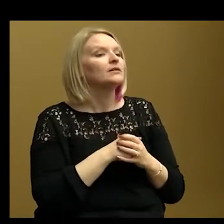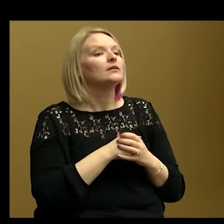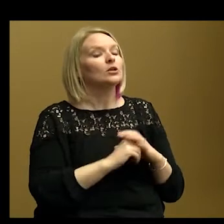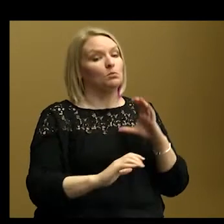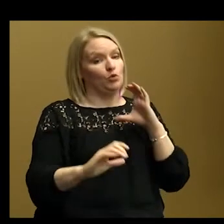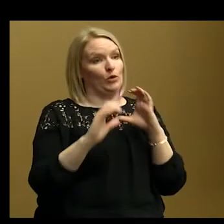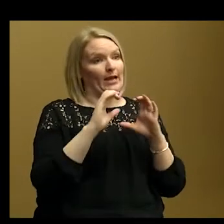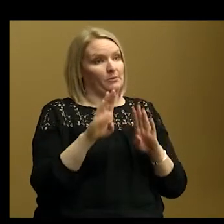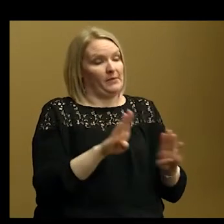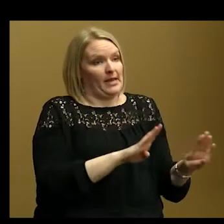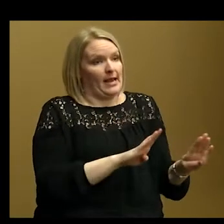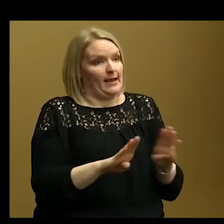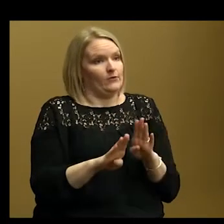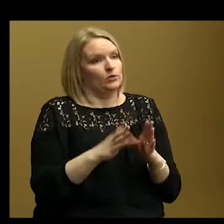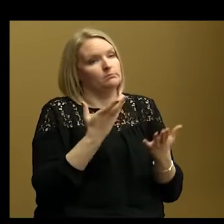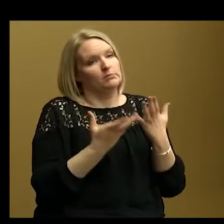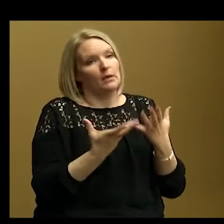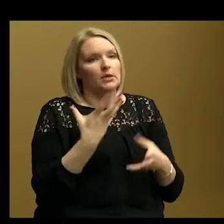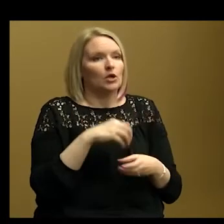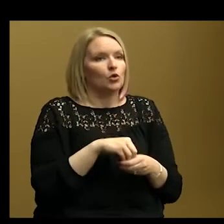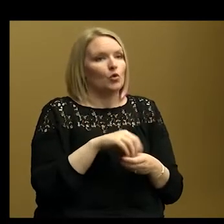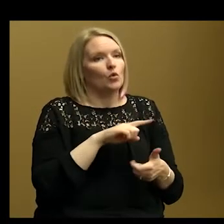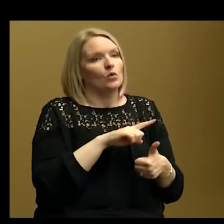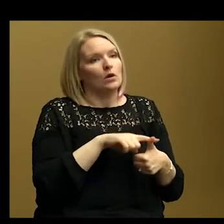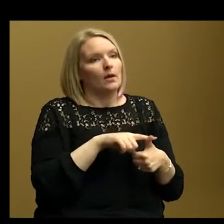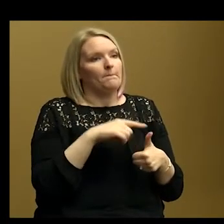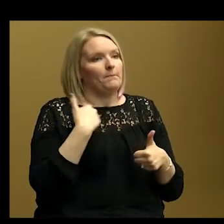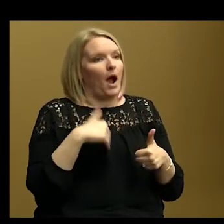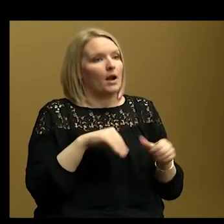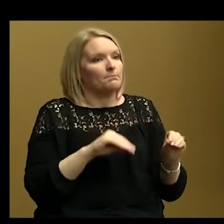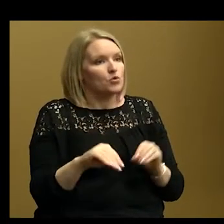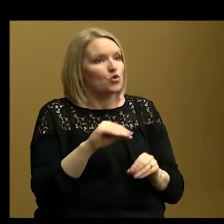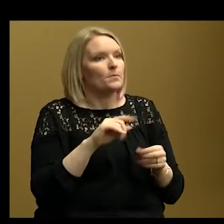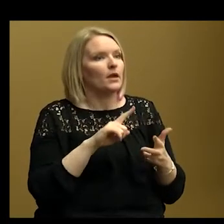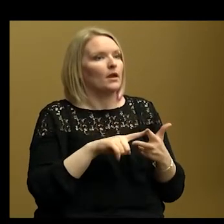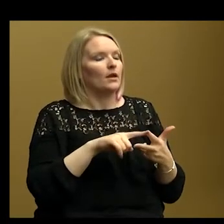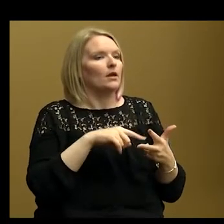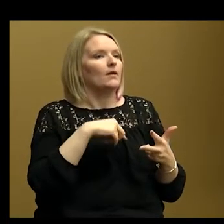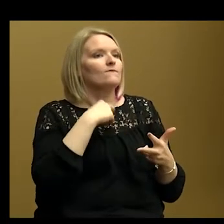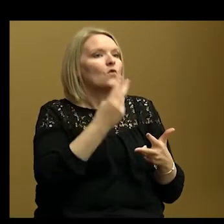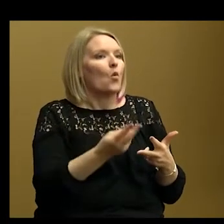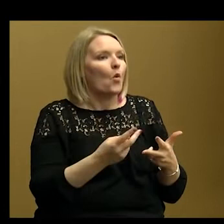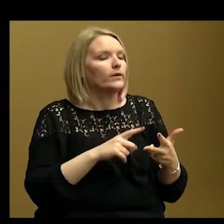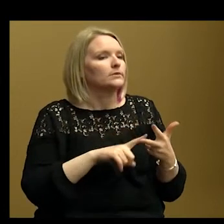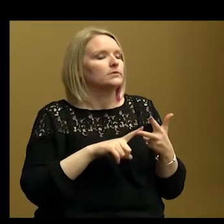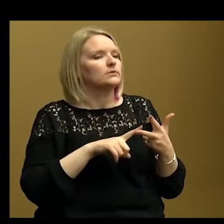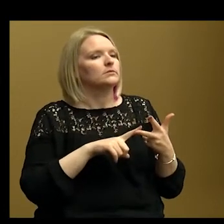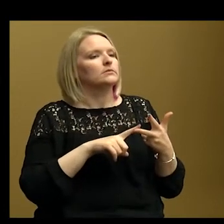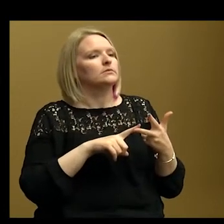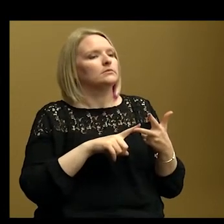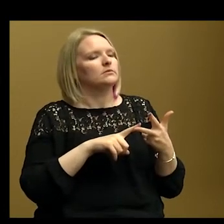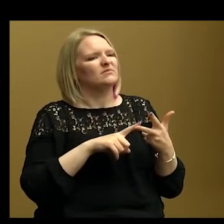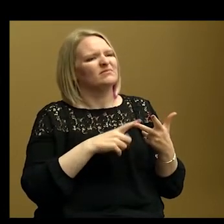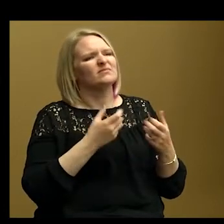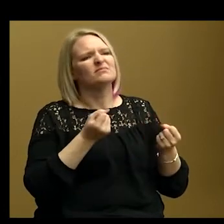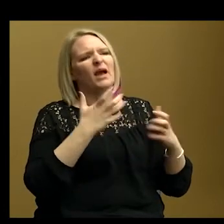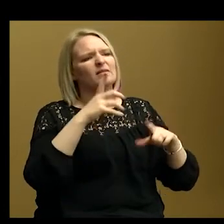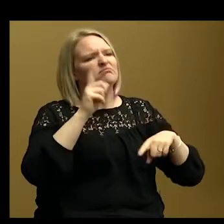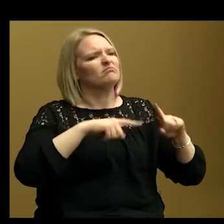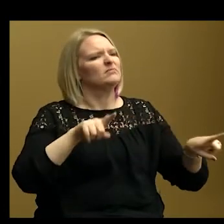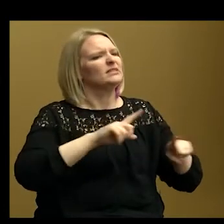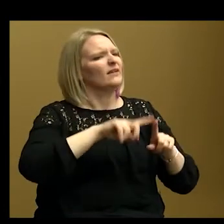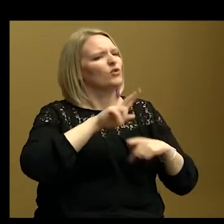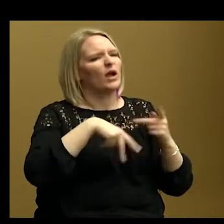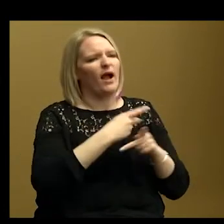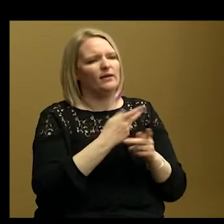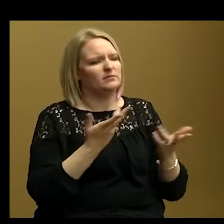behaviors can include body movements or vocalizations. They can include all the variety of any kind